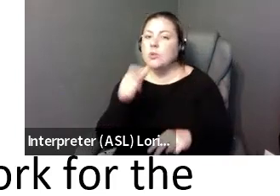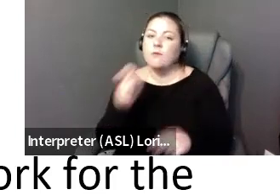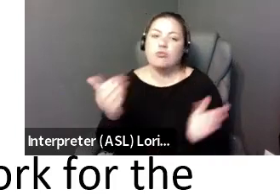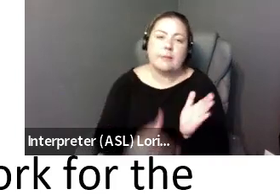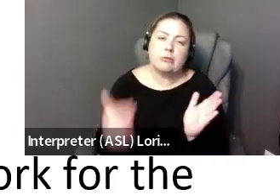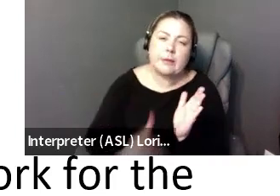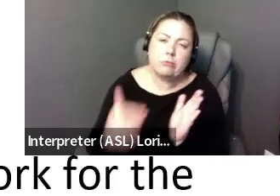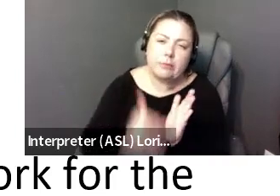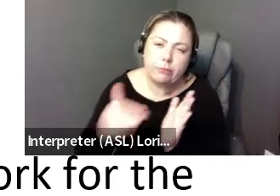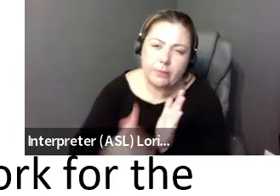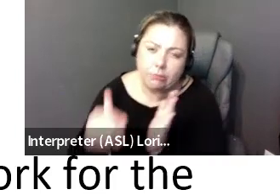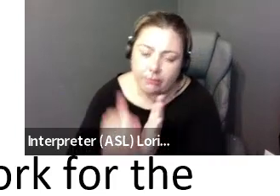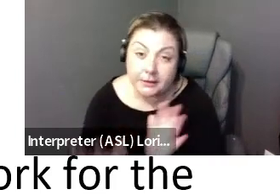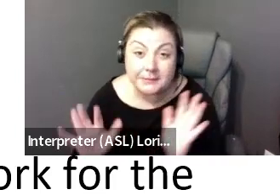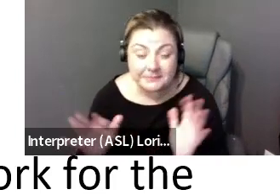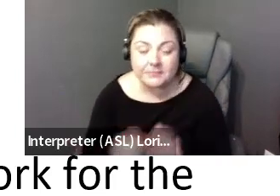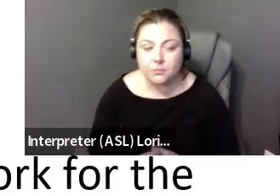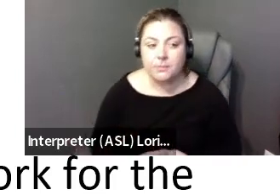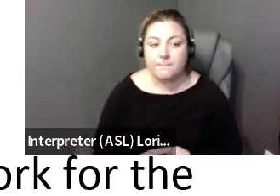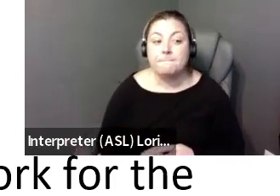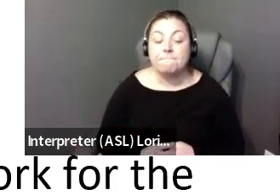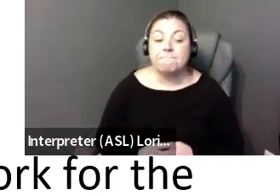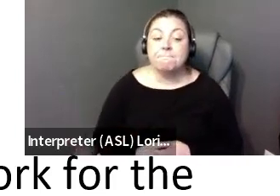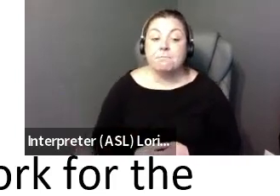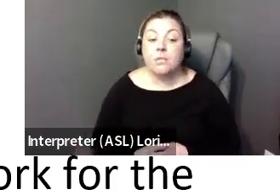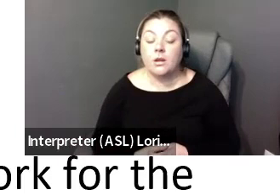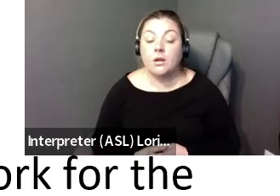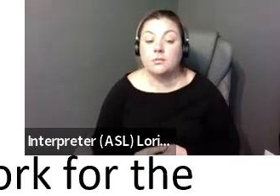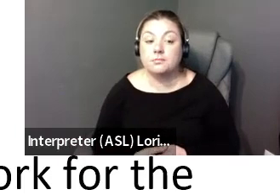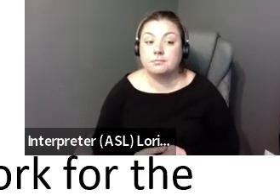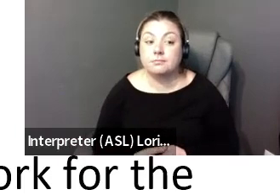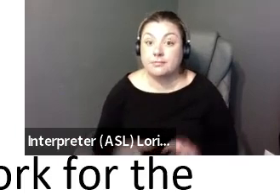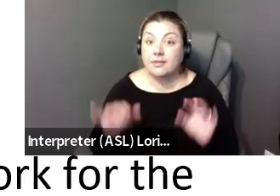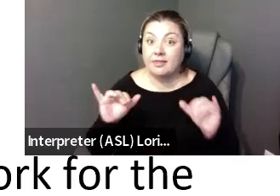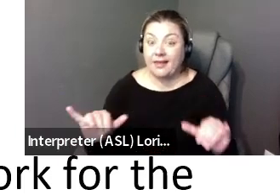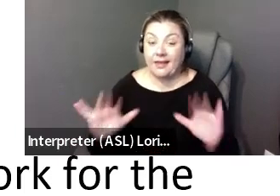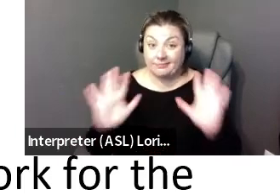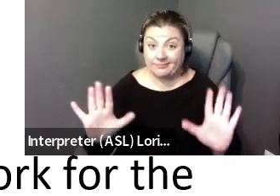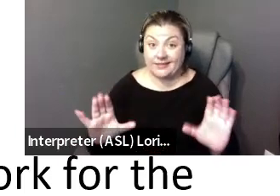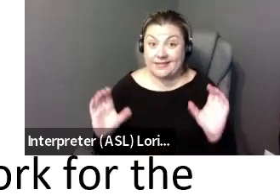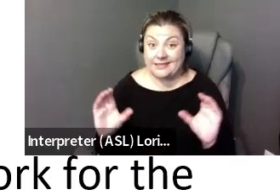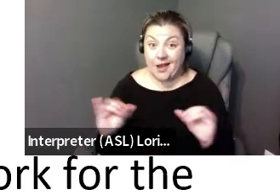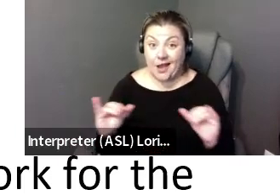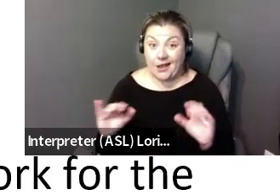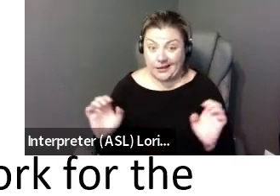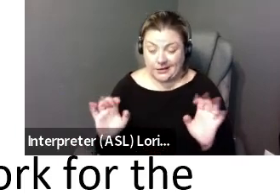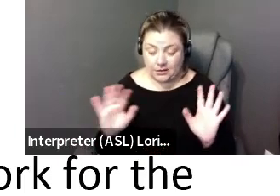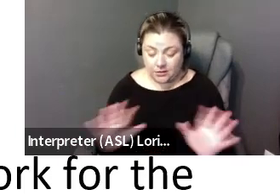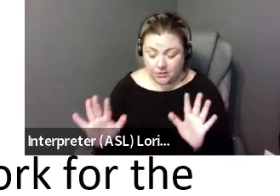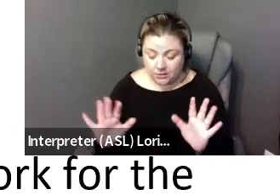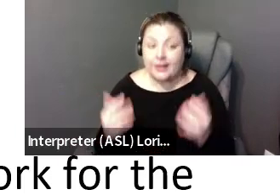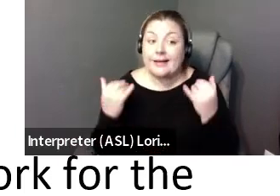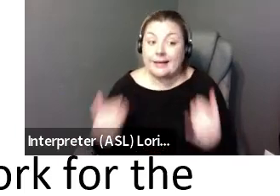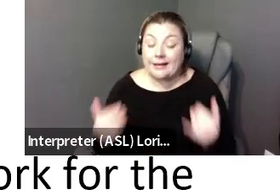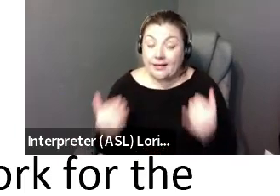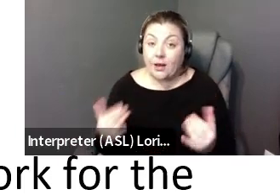So just mentioned both of these. I'll just recap with that understanding of what a CIE is, that stakeholders in Maine